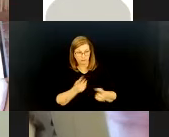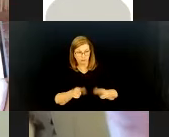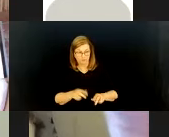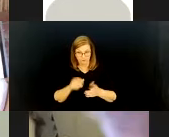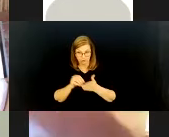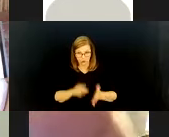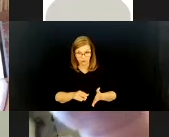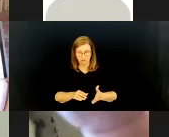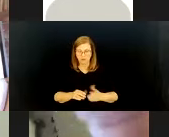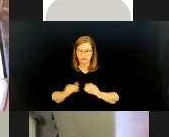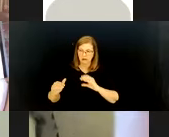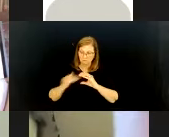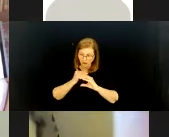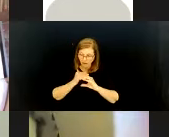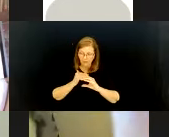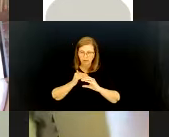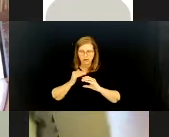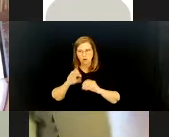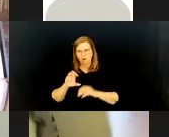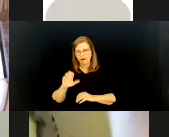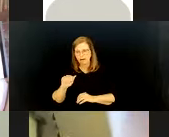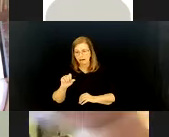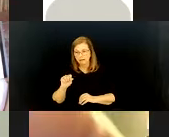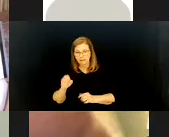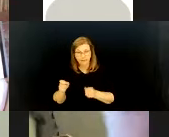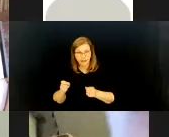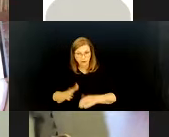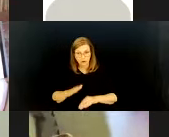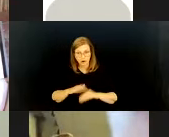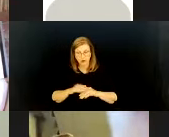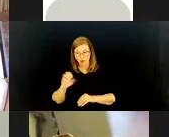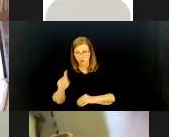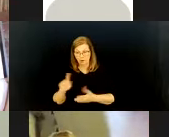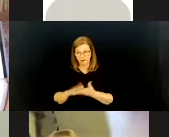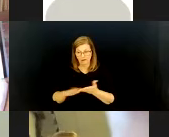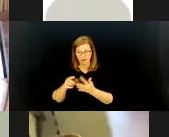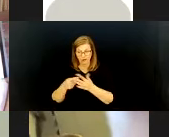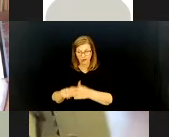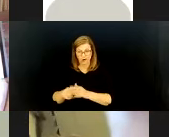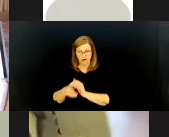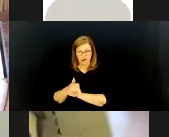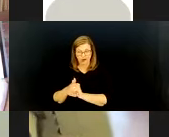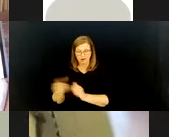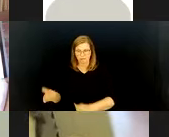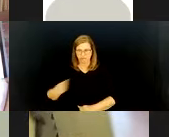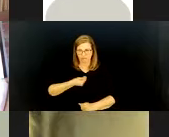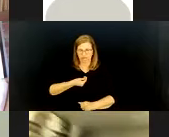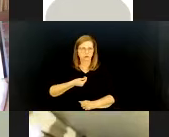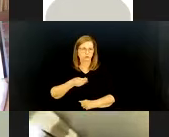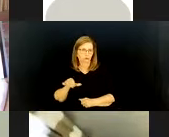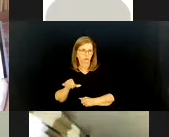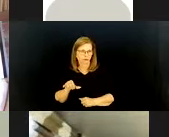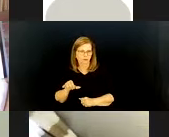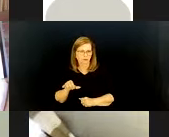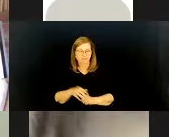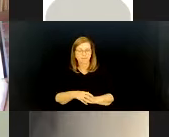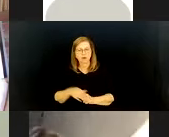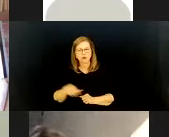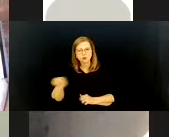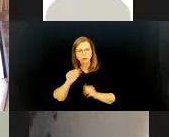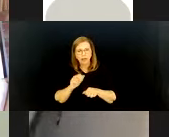email them to you, or their case manager on the OK College Start or Career Guide can get those to you as well. And so you can